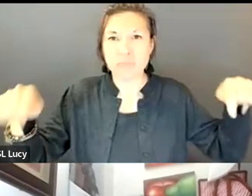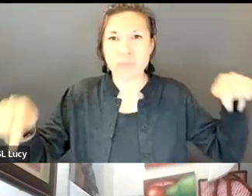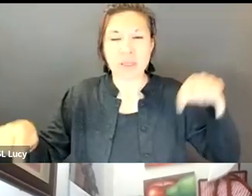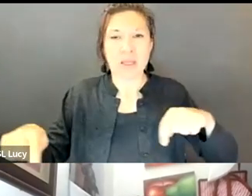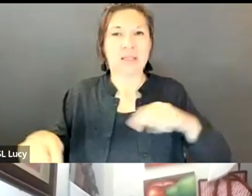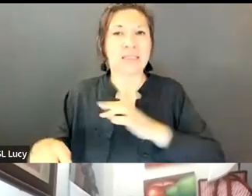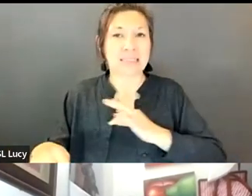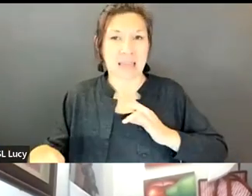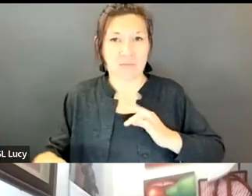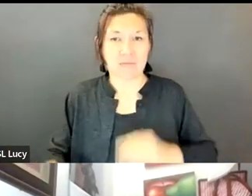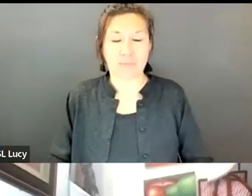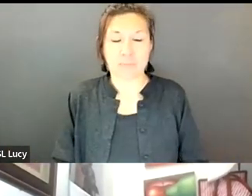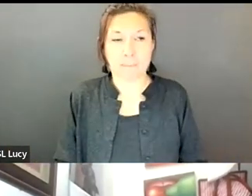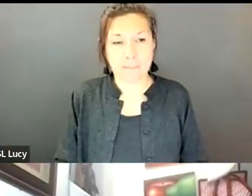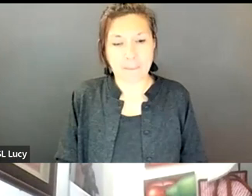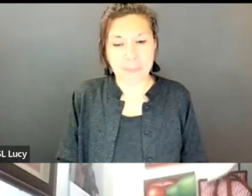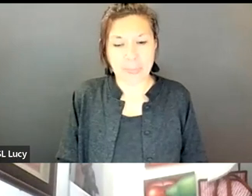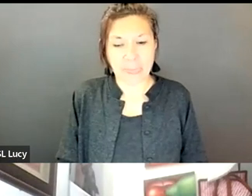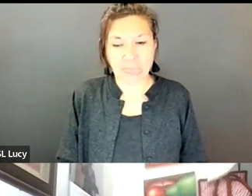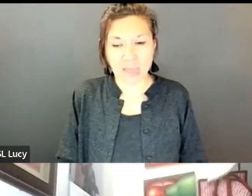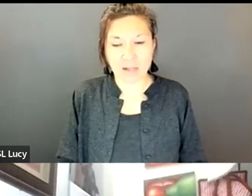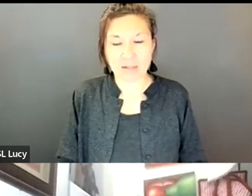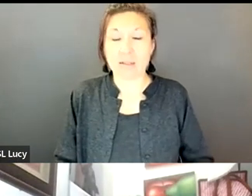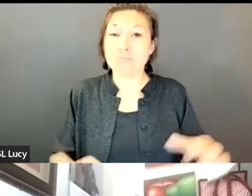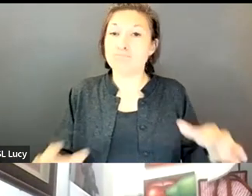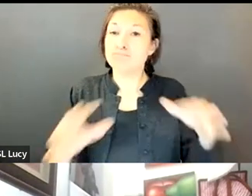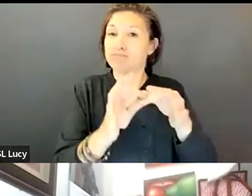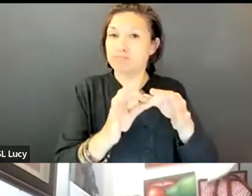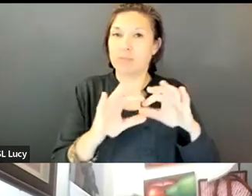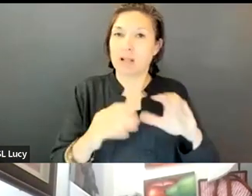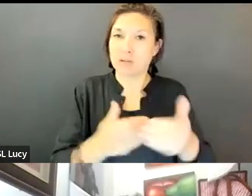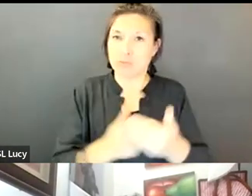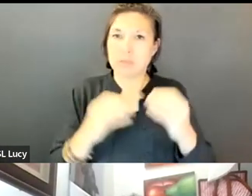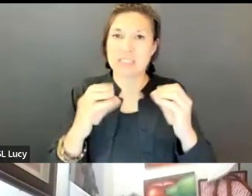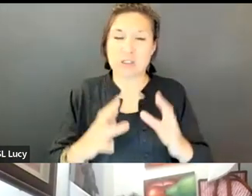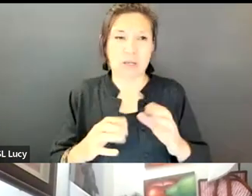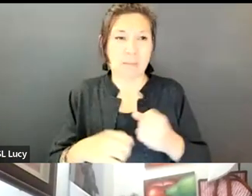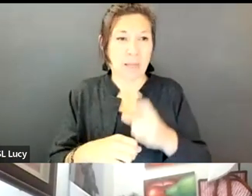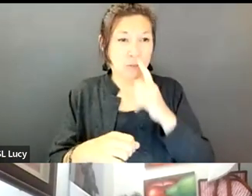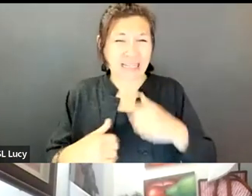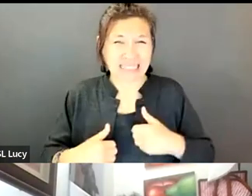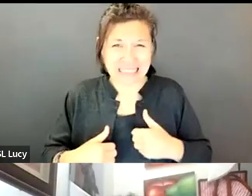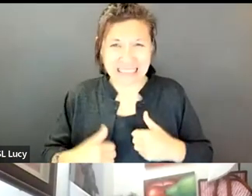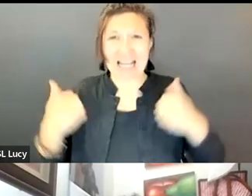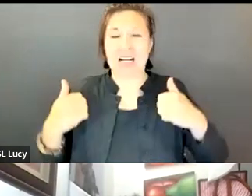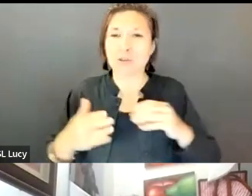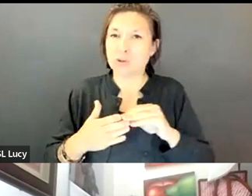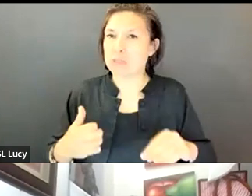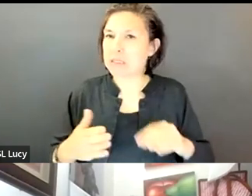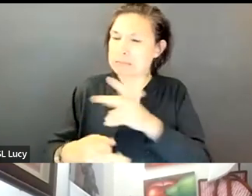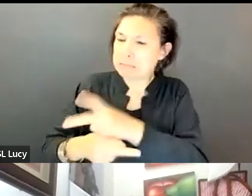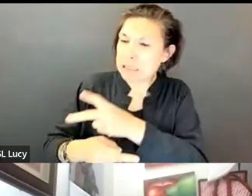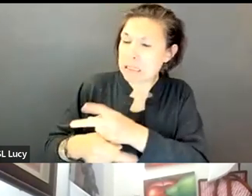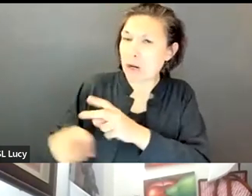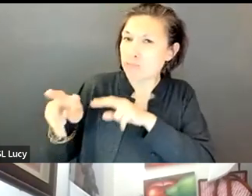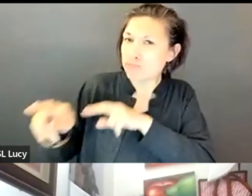staff but along with the classroom teacher to be able to make sure that our youngest students in particular are cared for in